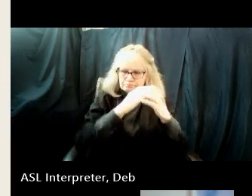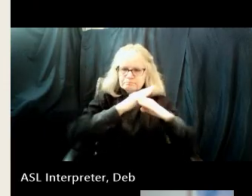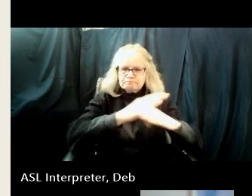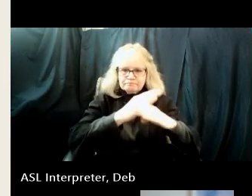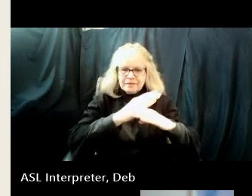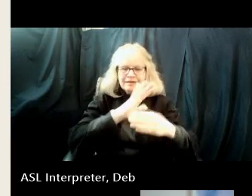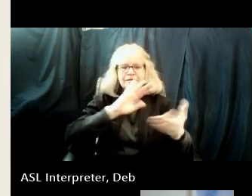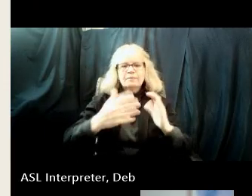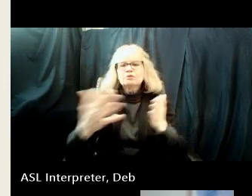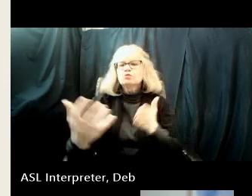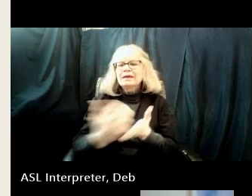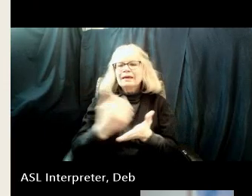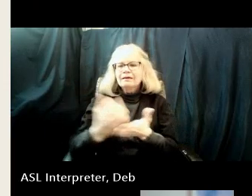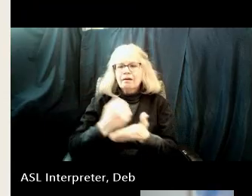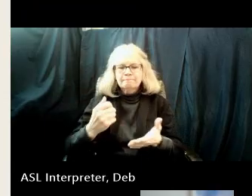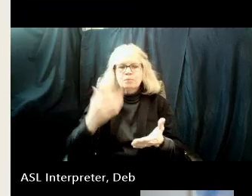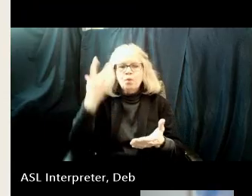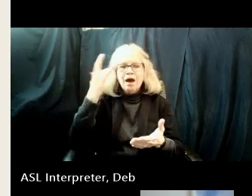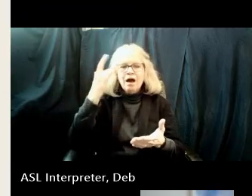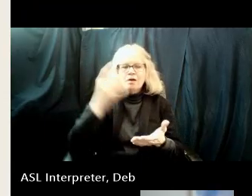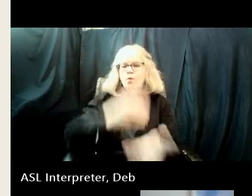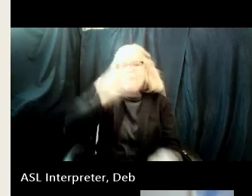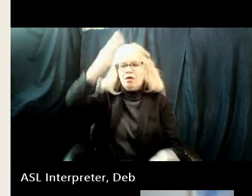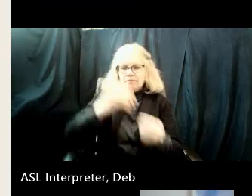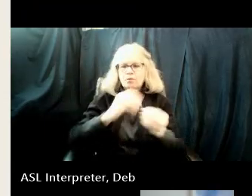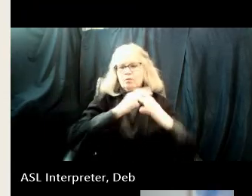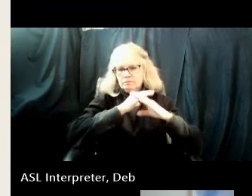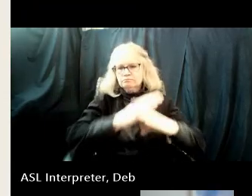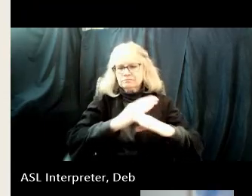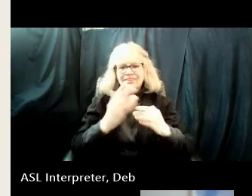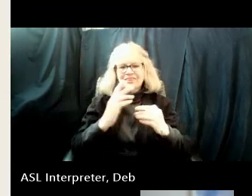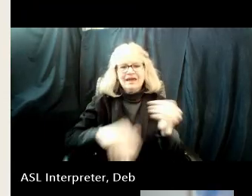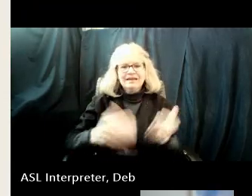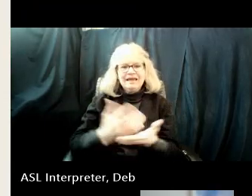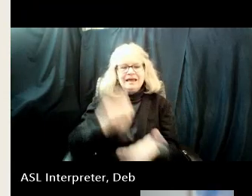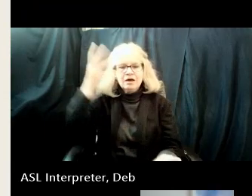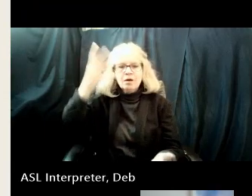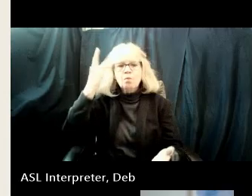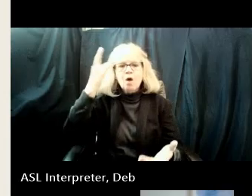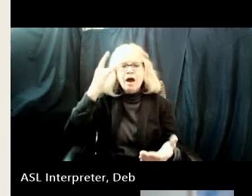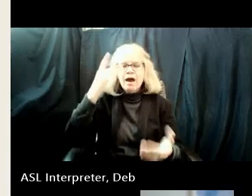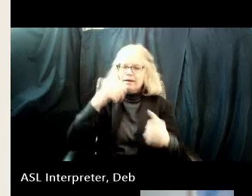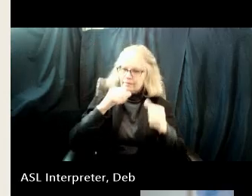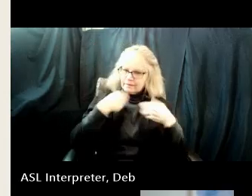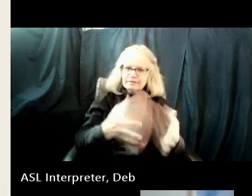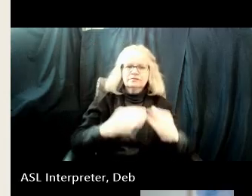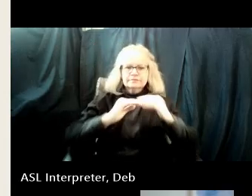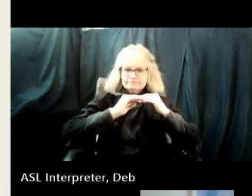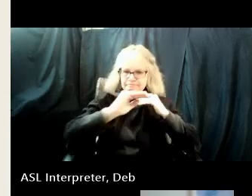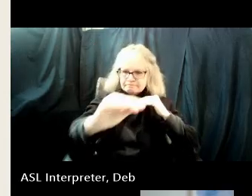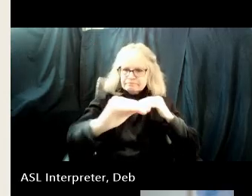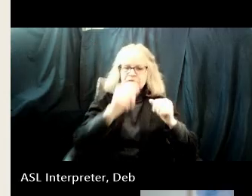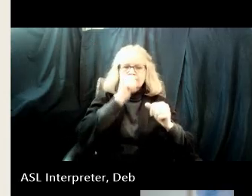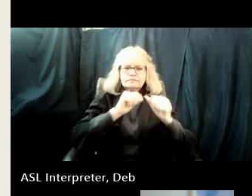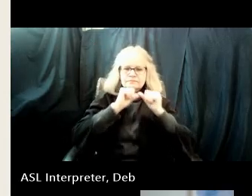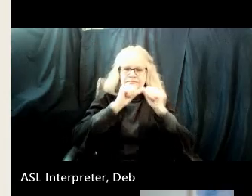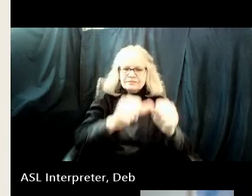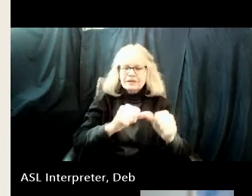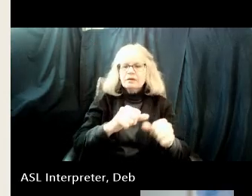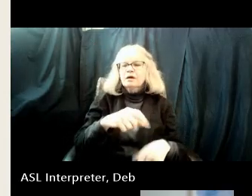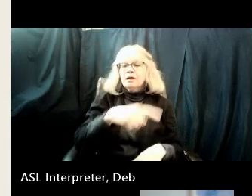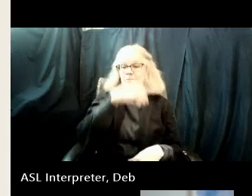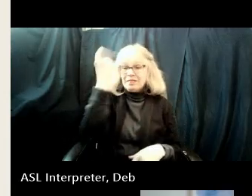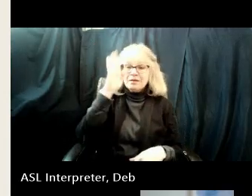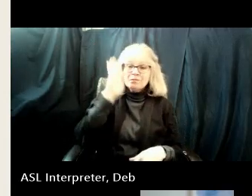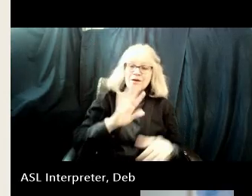and resilience across the life course and across generations, and Black and Brown communities have been historically excluded from